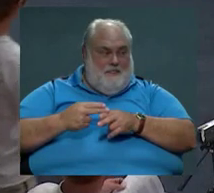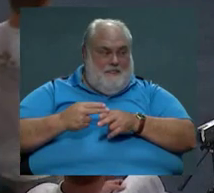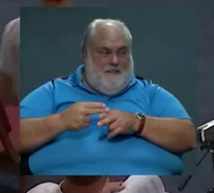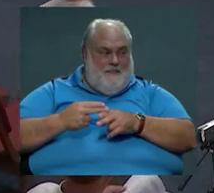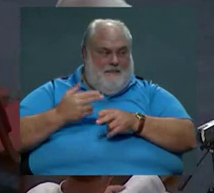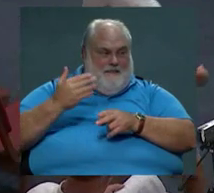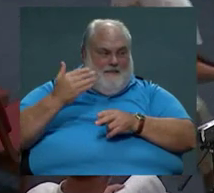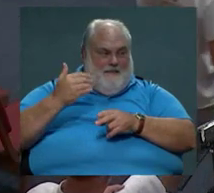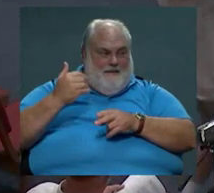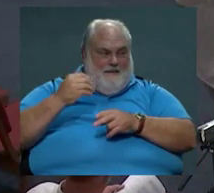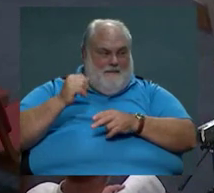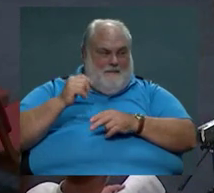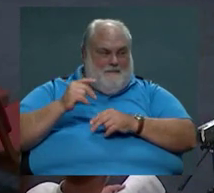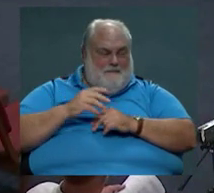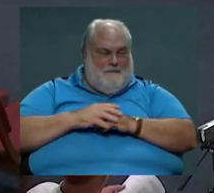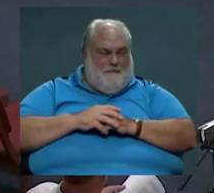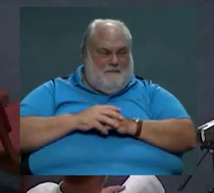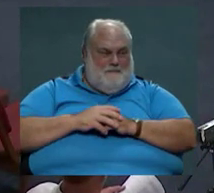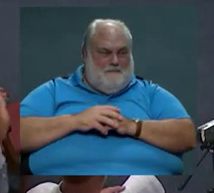Coming back.